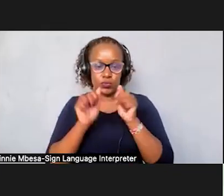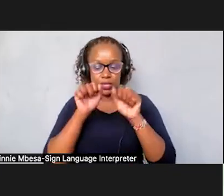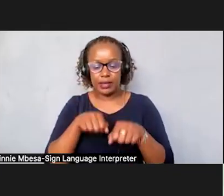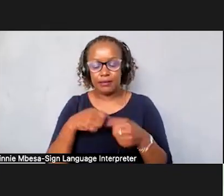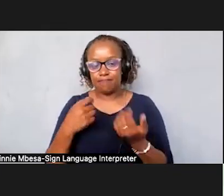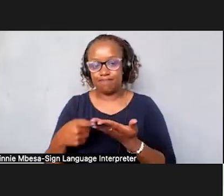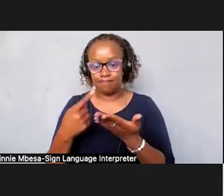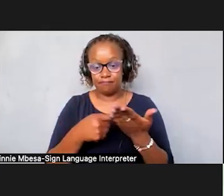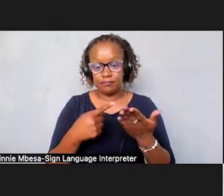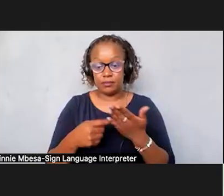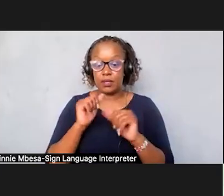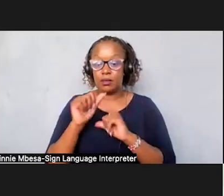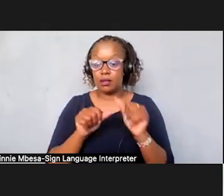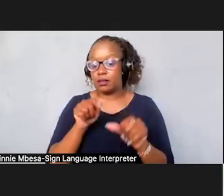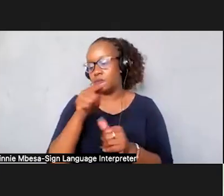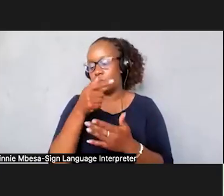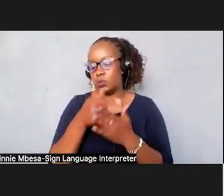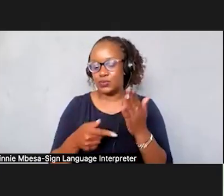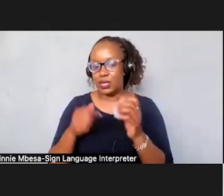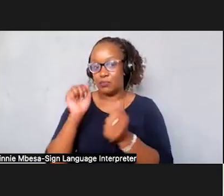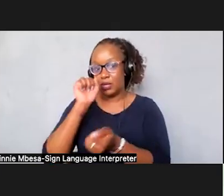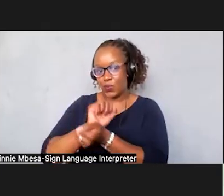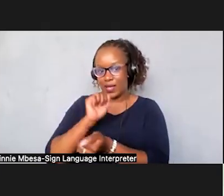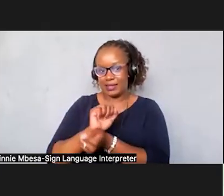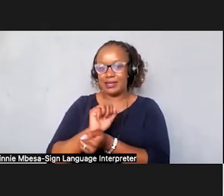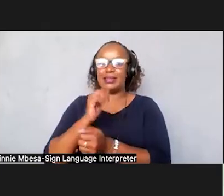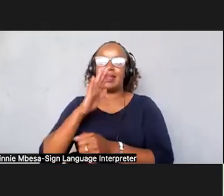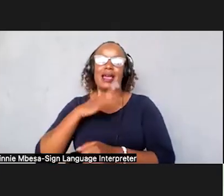what we have been working at our capacity. Thank you.